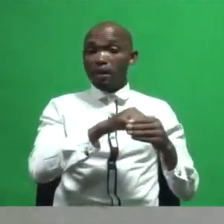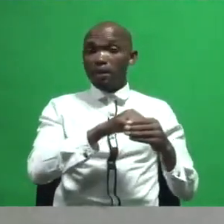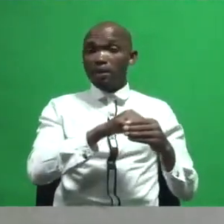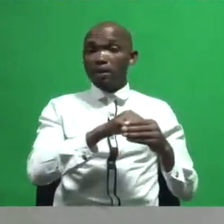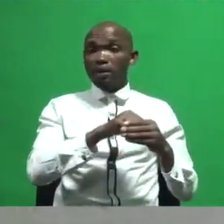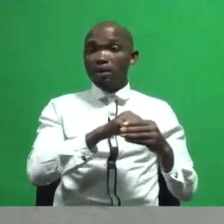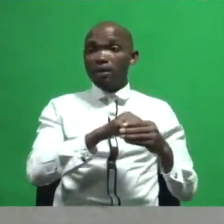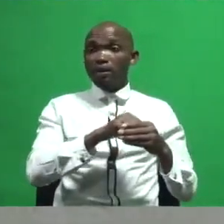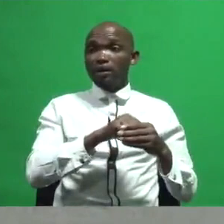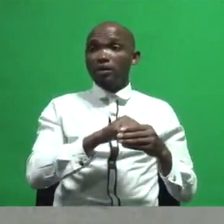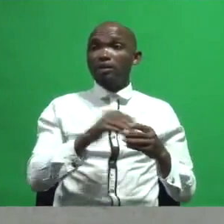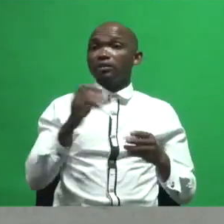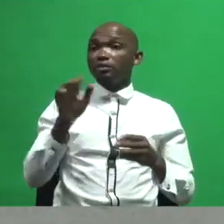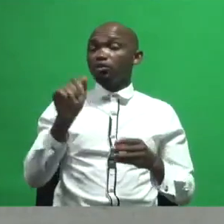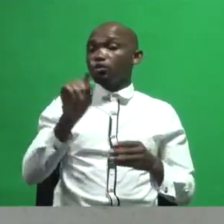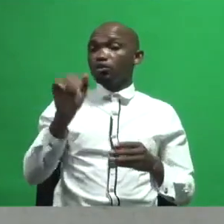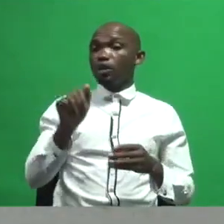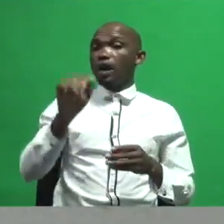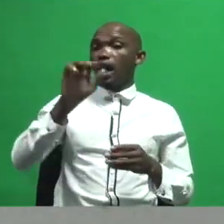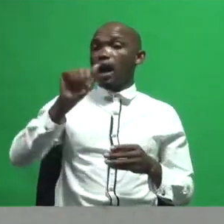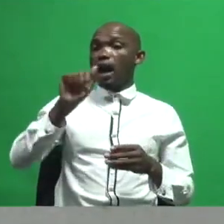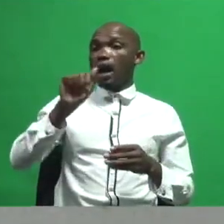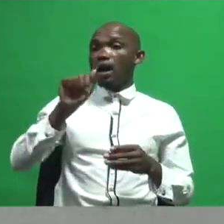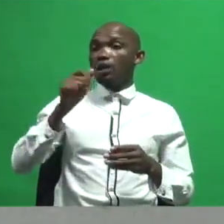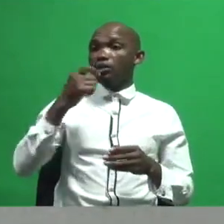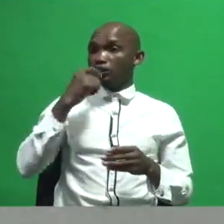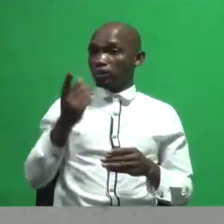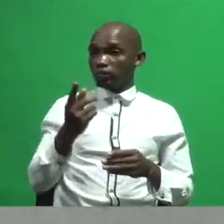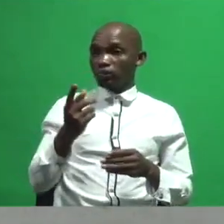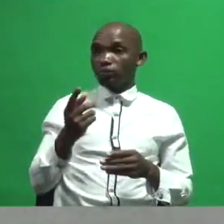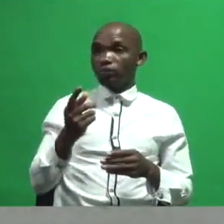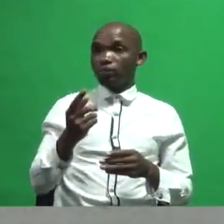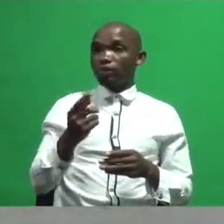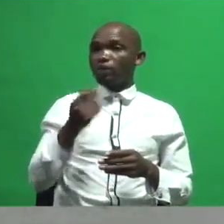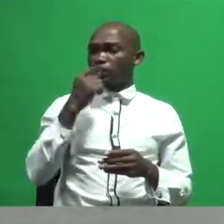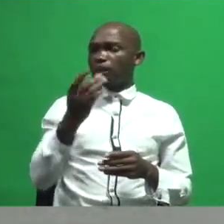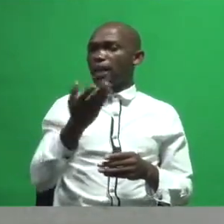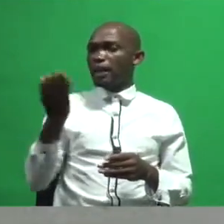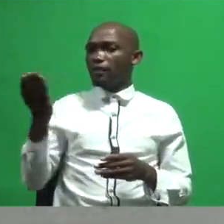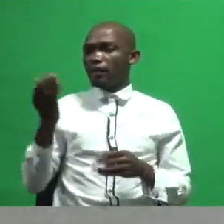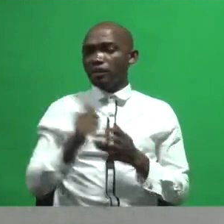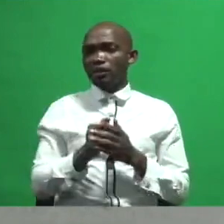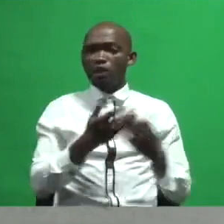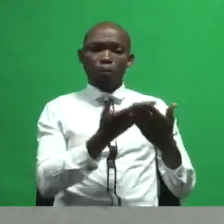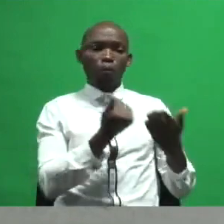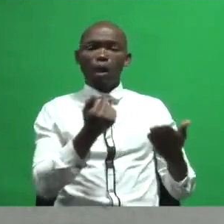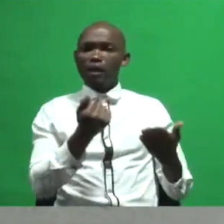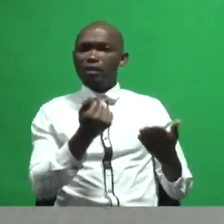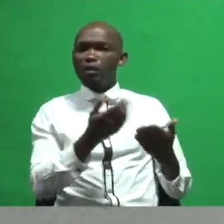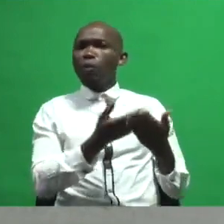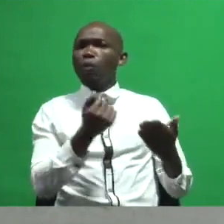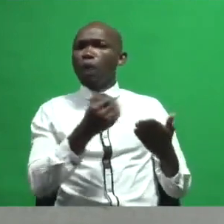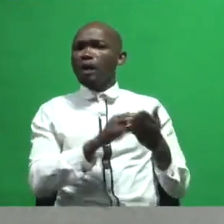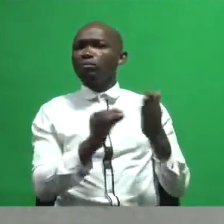members, they don't possess isomers. Can you tell me? Can you try to say something?